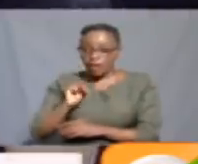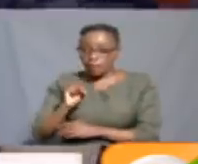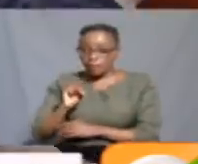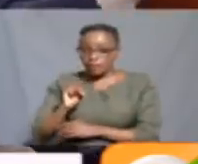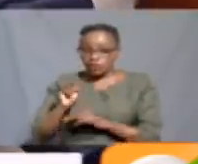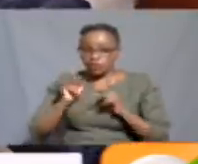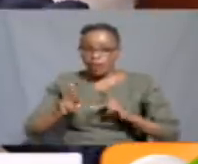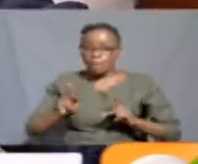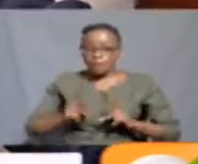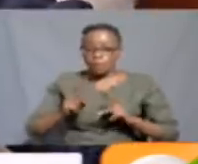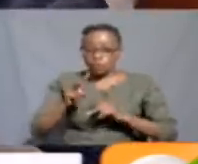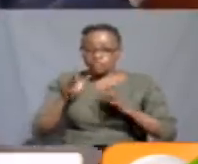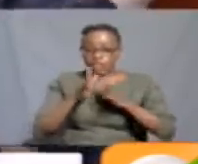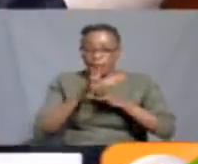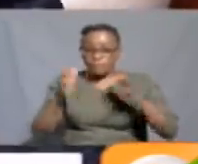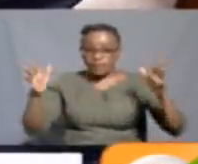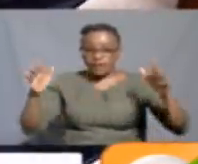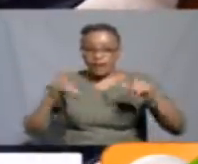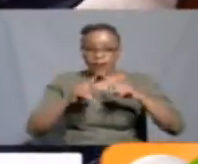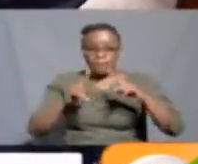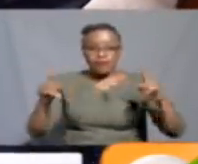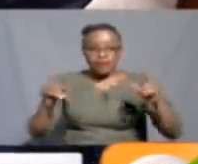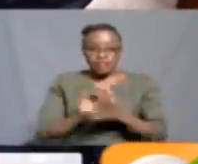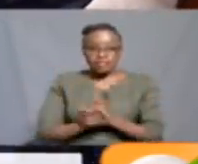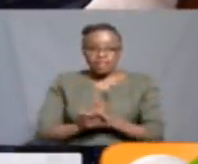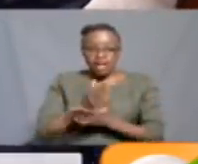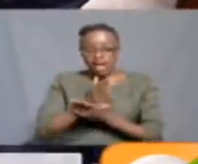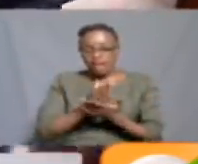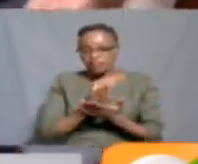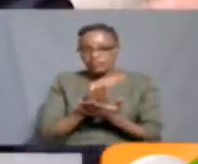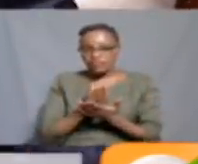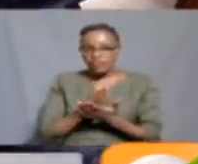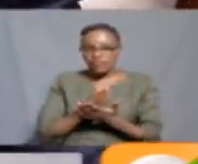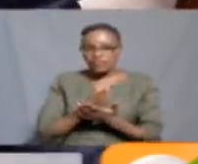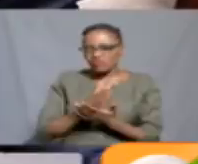looking big. But then when there are half a billion people,